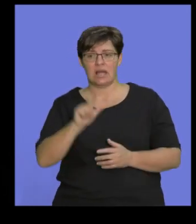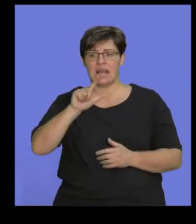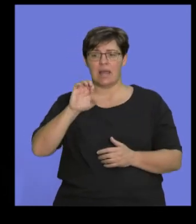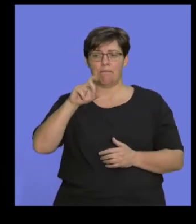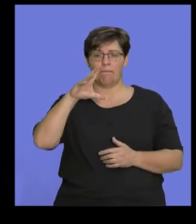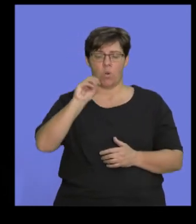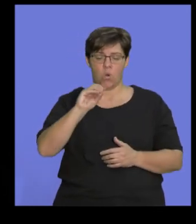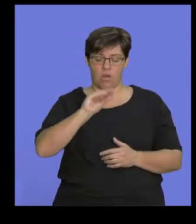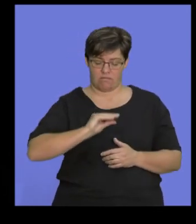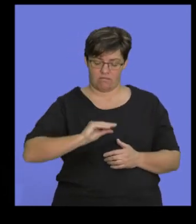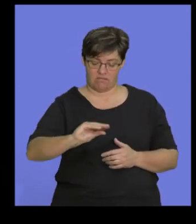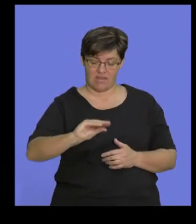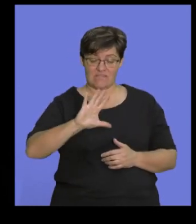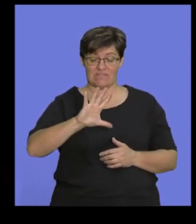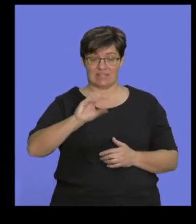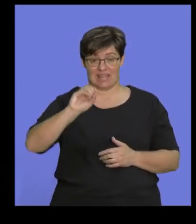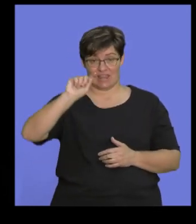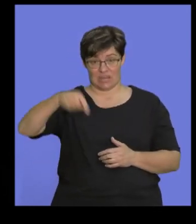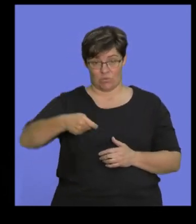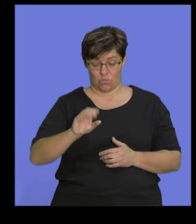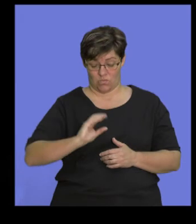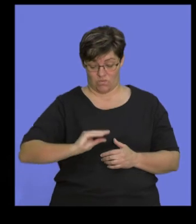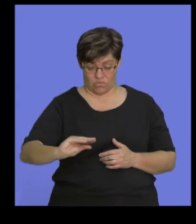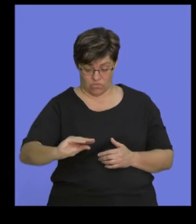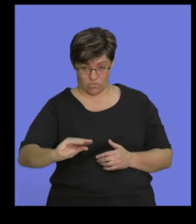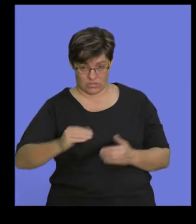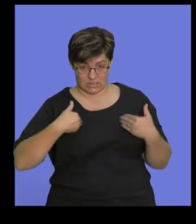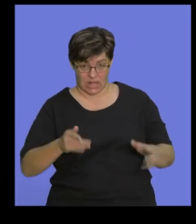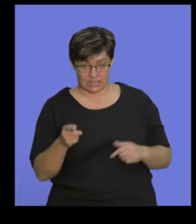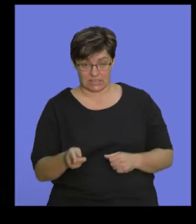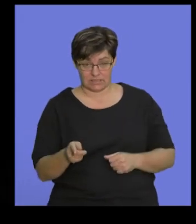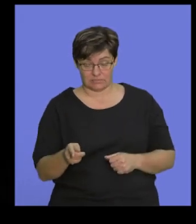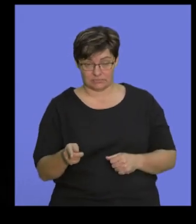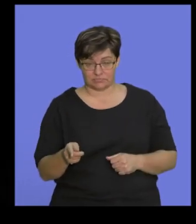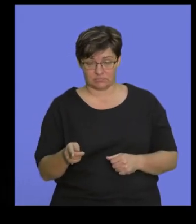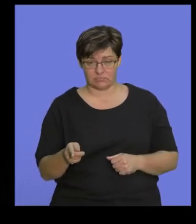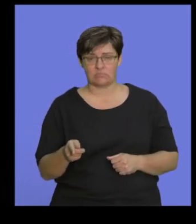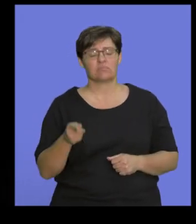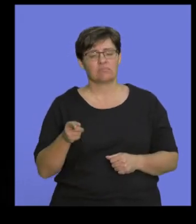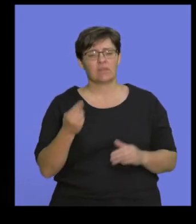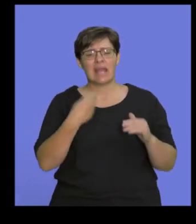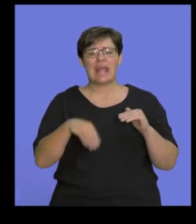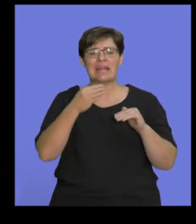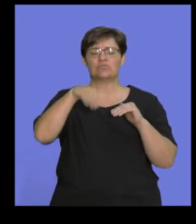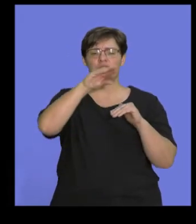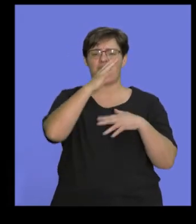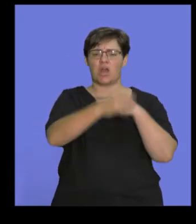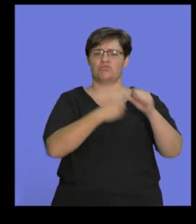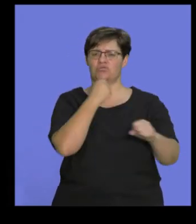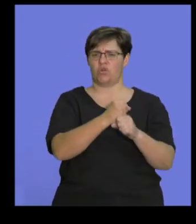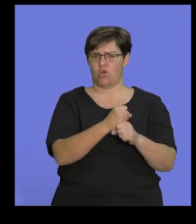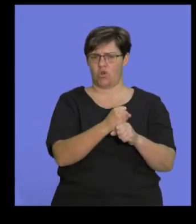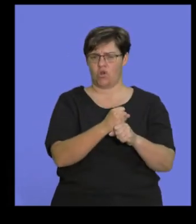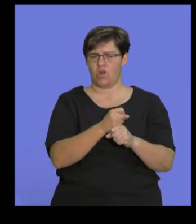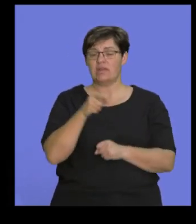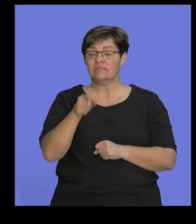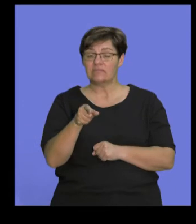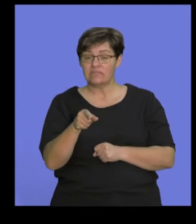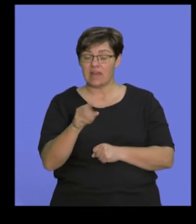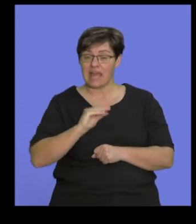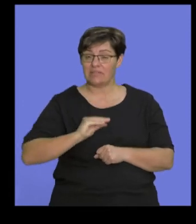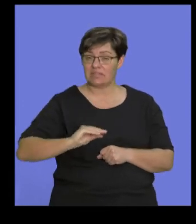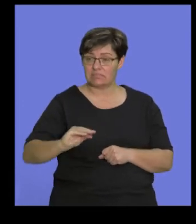50,000. Now, we need to know what is the interest rate per annum if Lebu's investment is